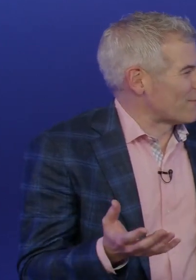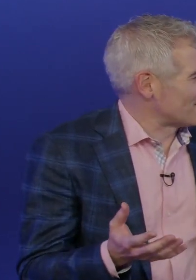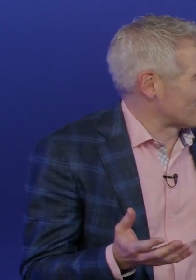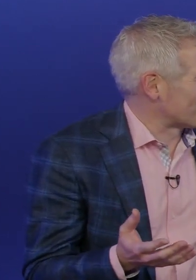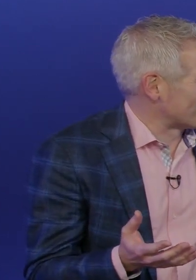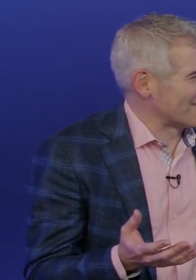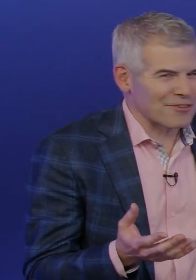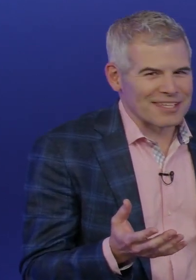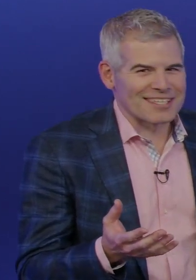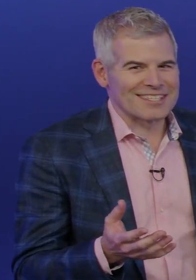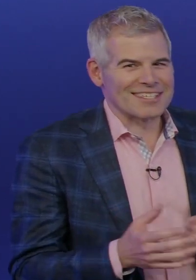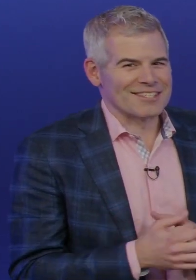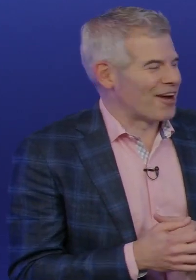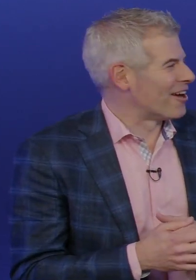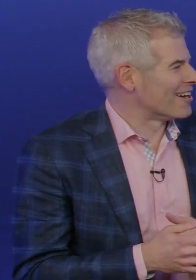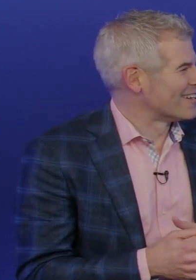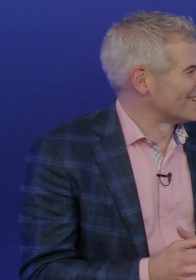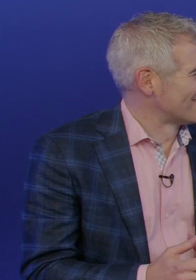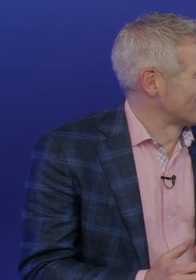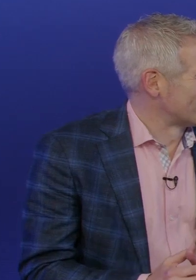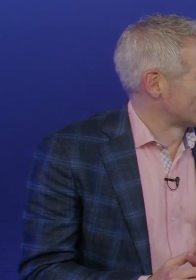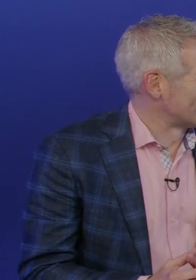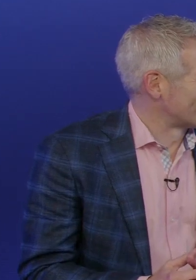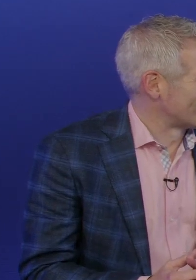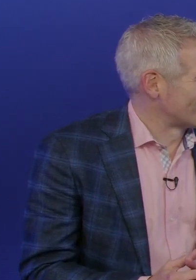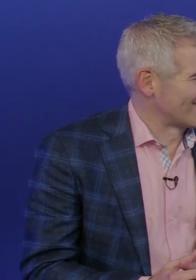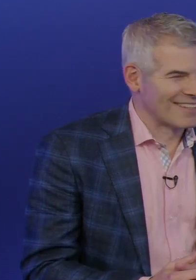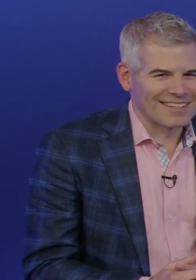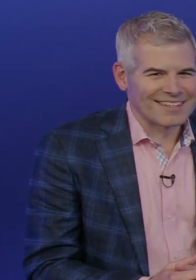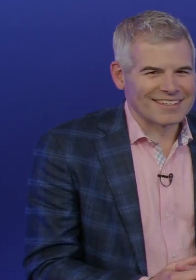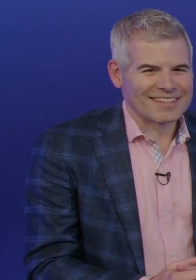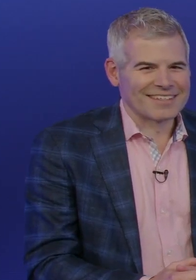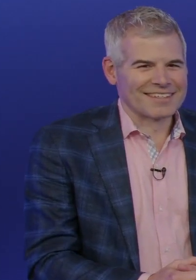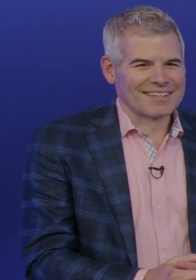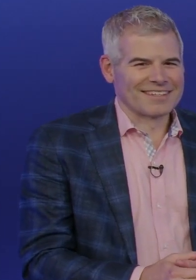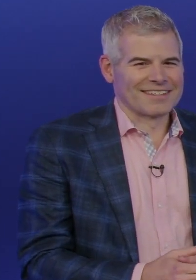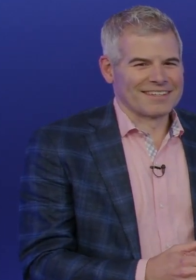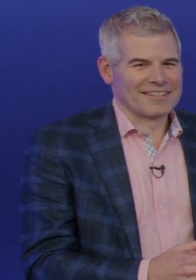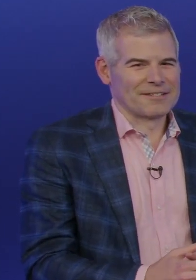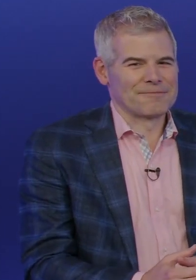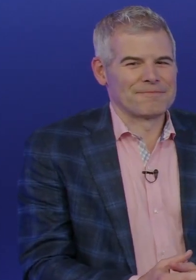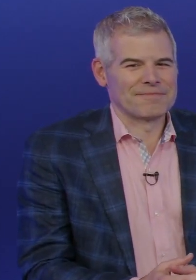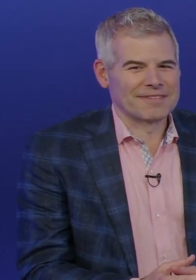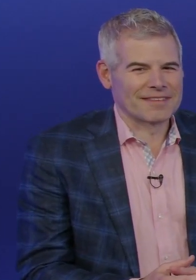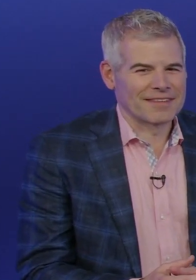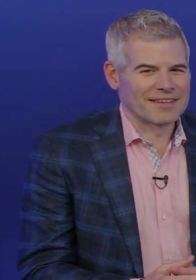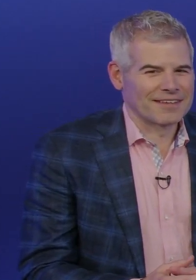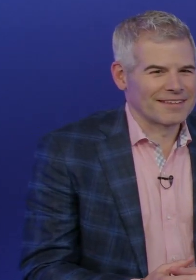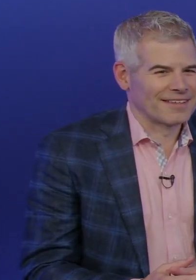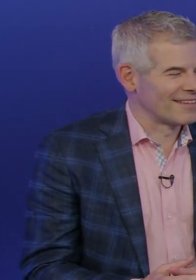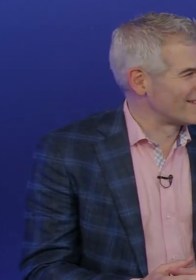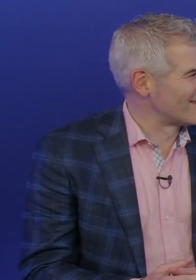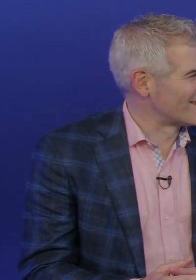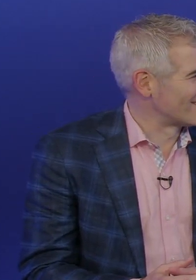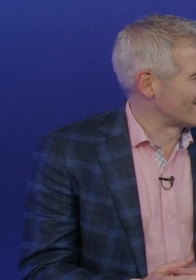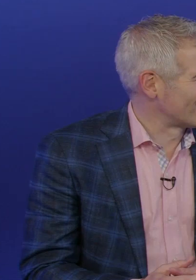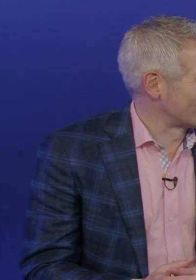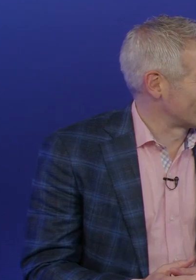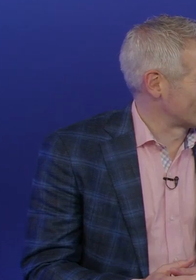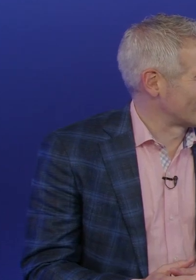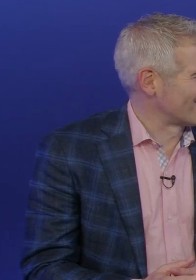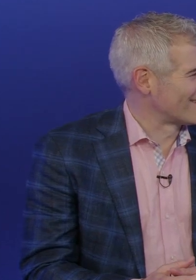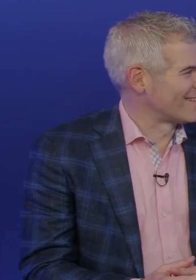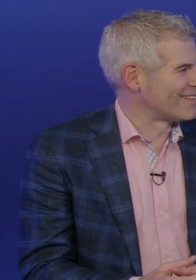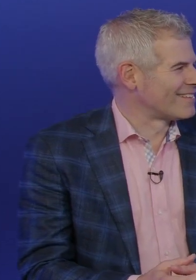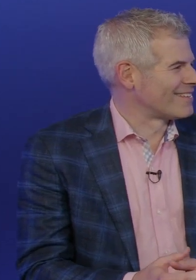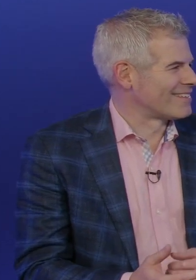the definition of our Nitro SSDs are. Yeah, and that's a great question. Generally speaking, SSDs are actually associated with high